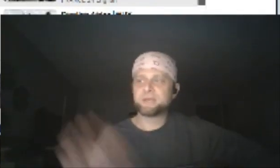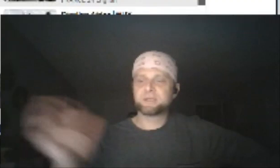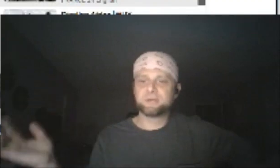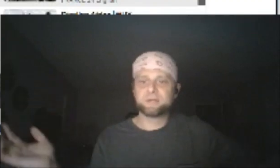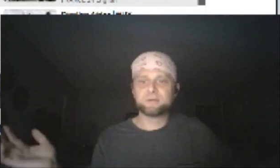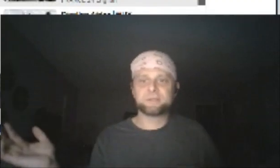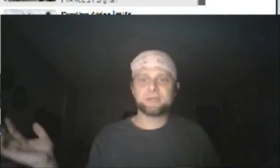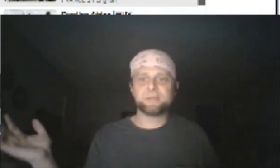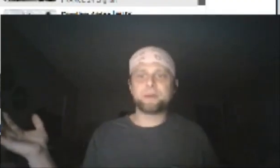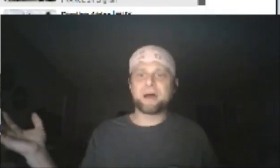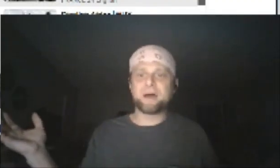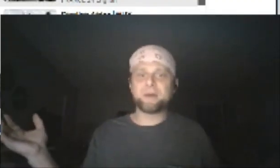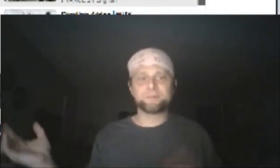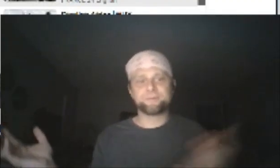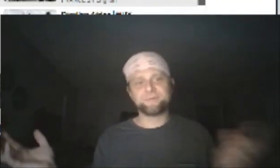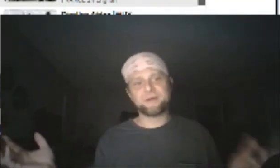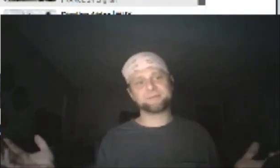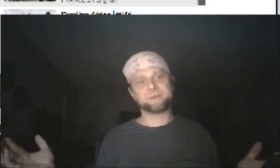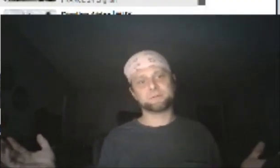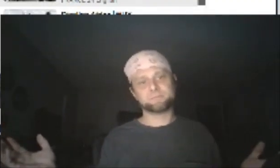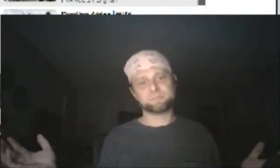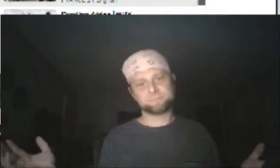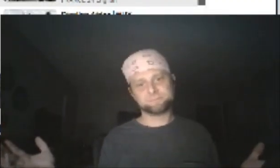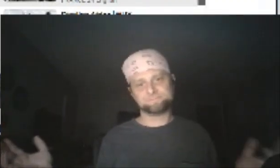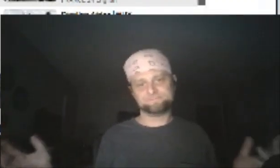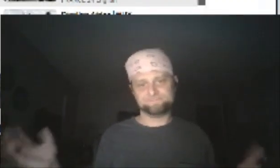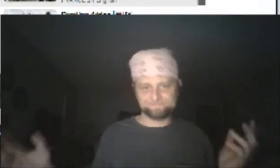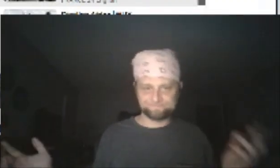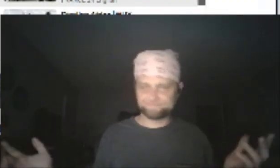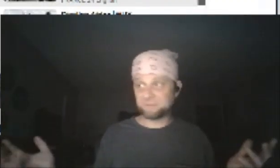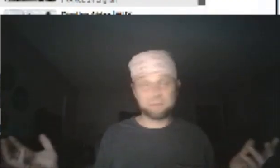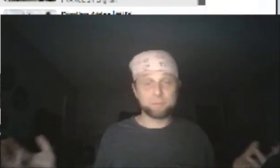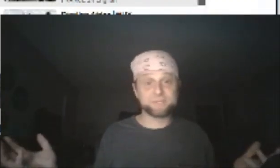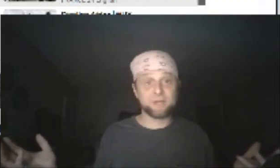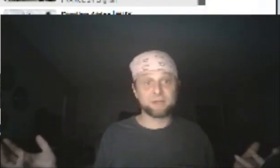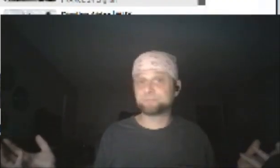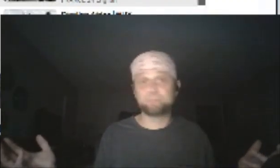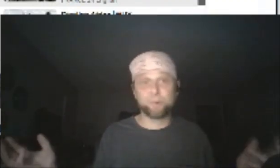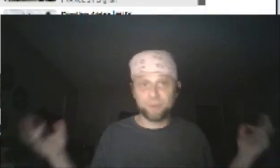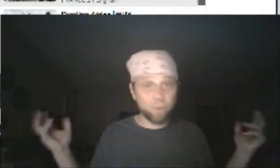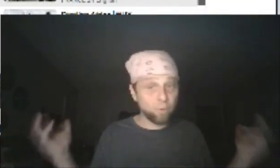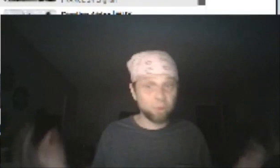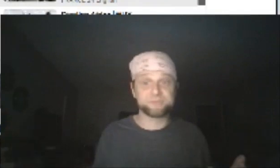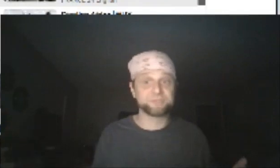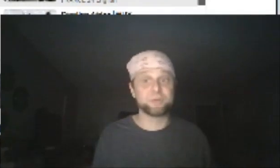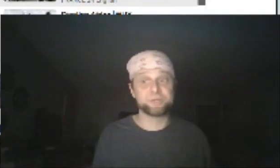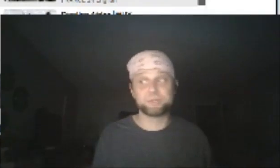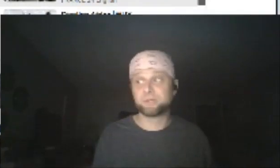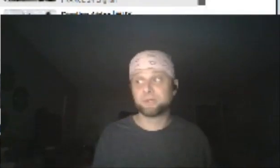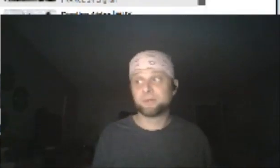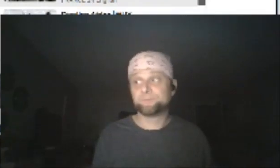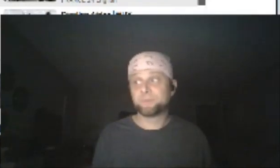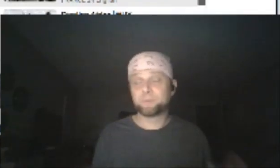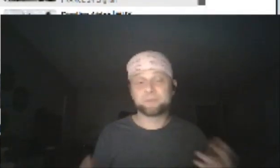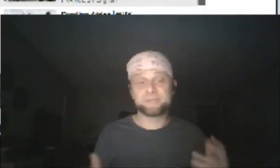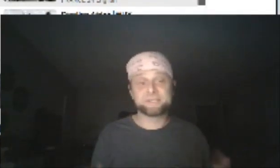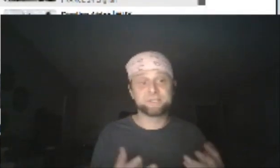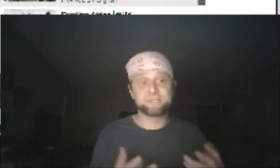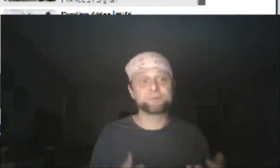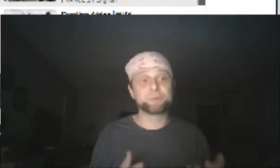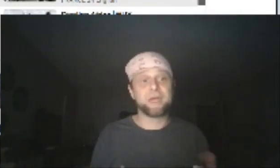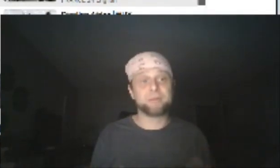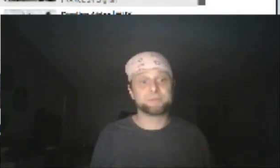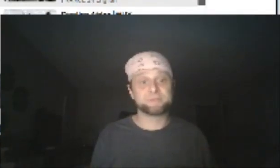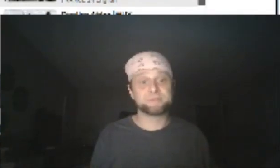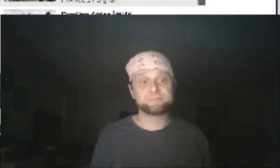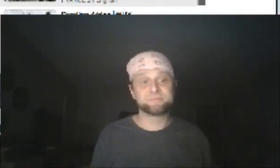10 killed and bombed, or five killed? They both suck. It's both a horrible situation. But this is usually